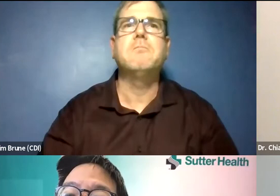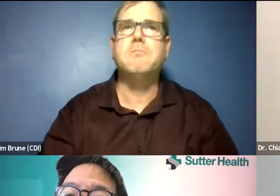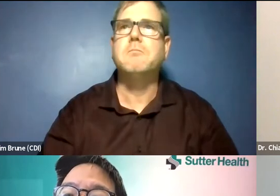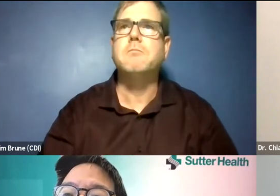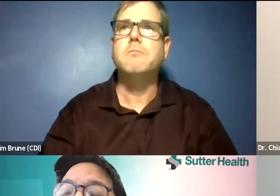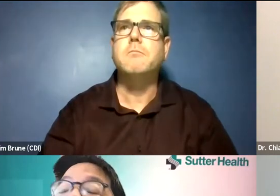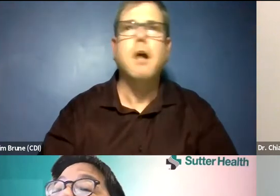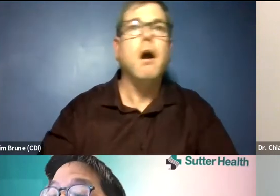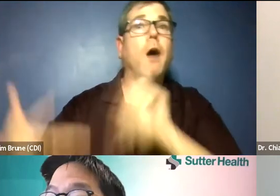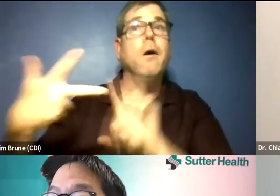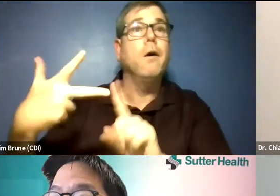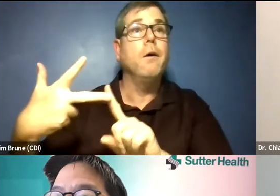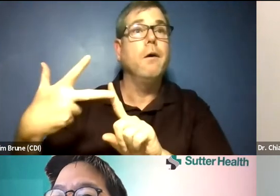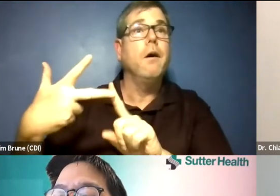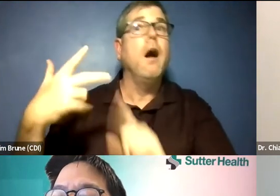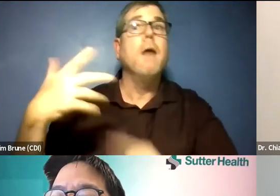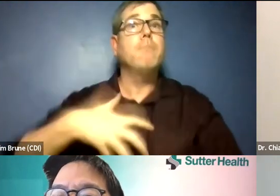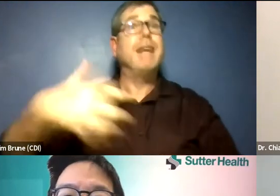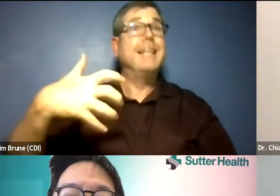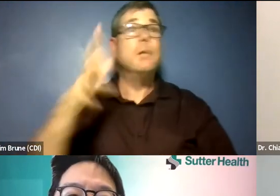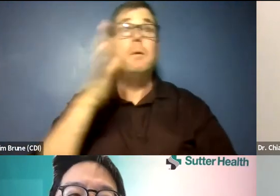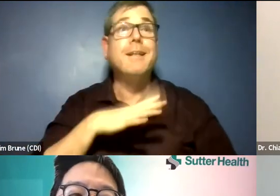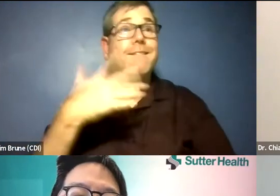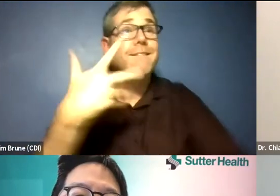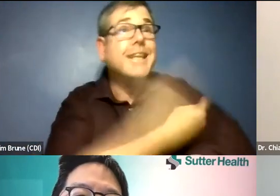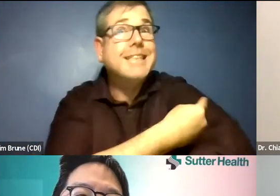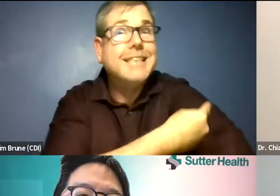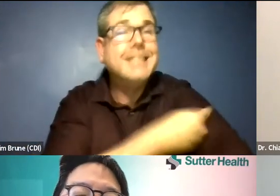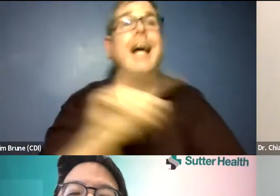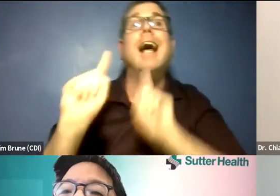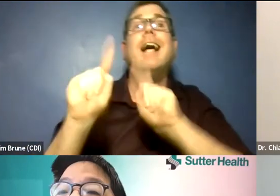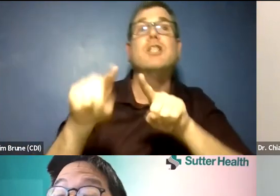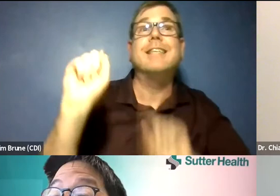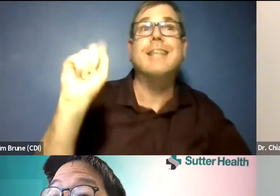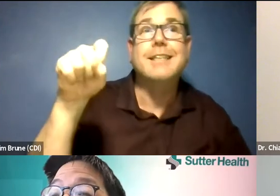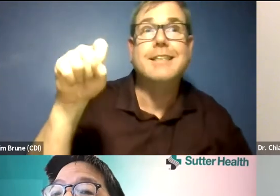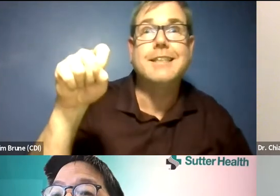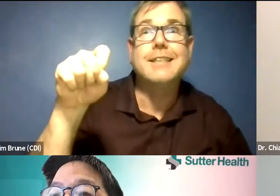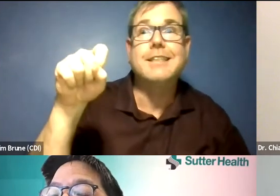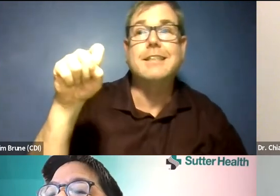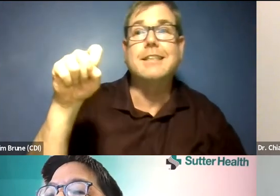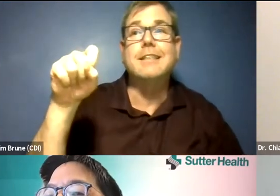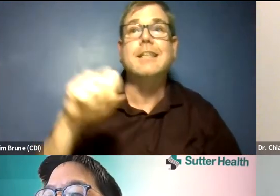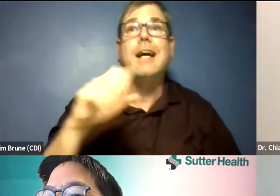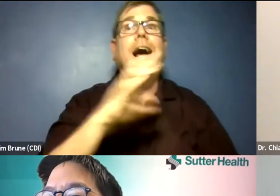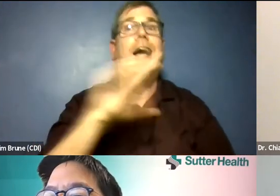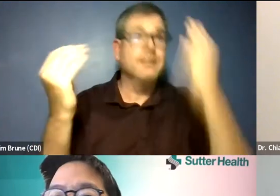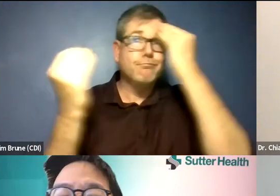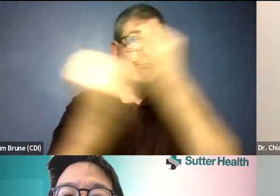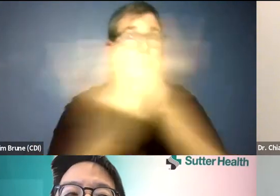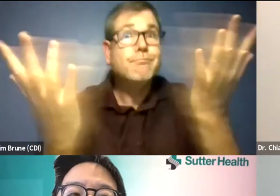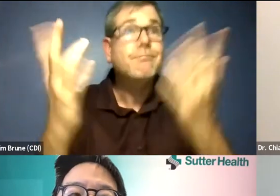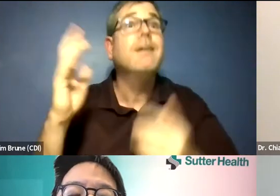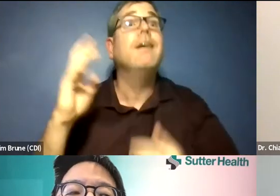a vaccine? The answer is yes. And in fact, it has been announced that pregnancy is one of the high-risk